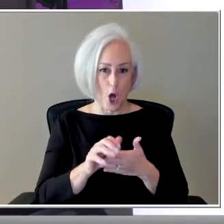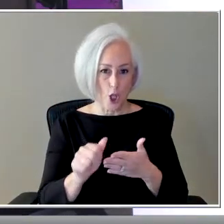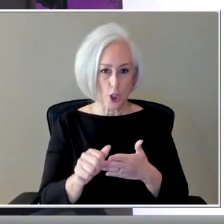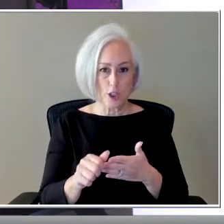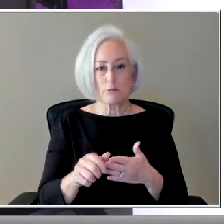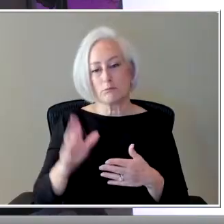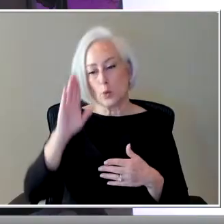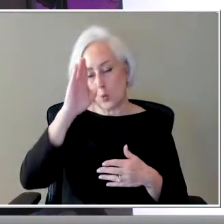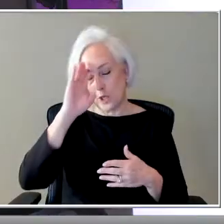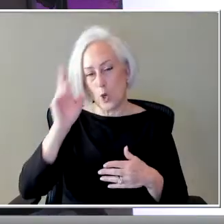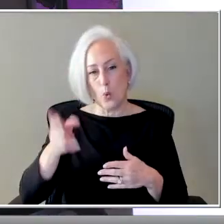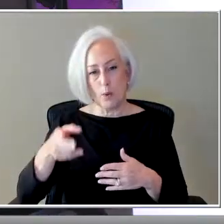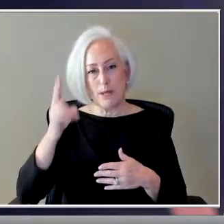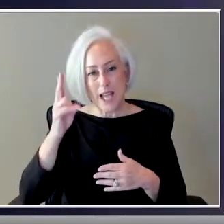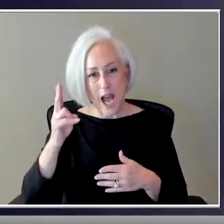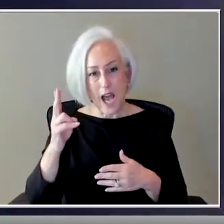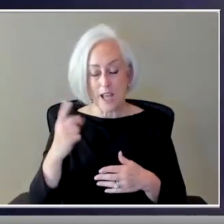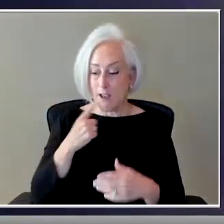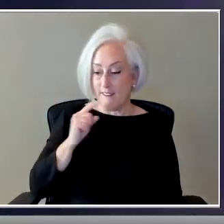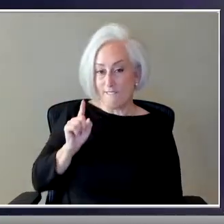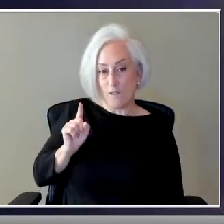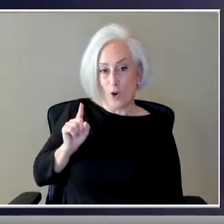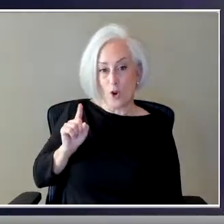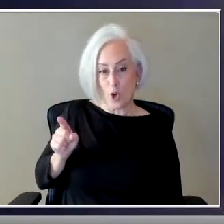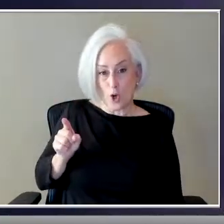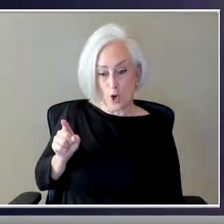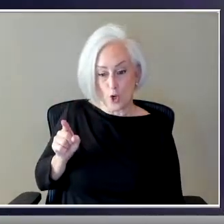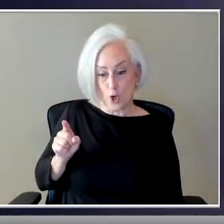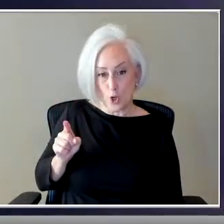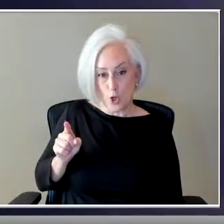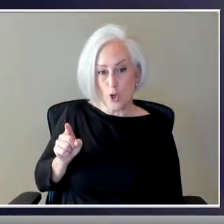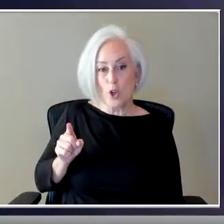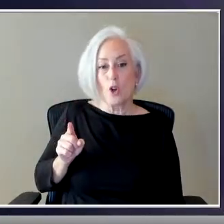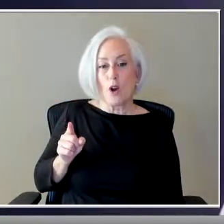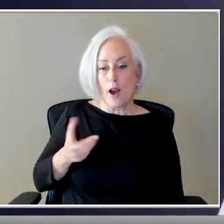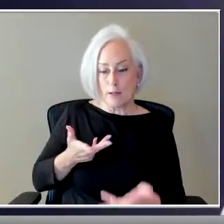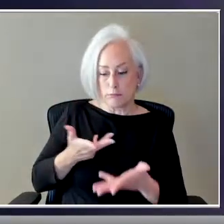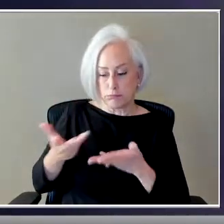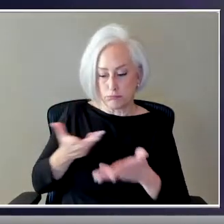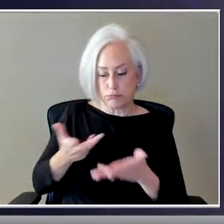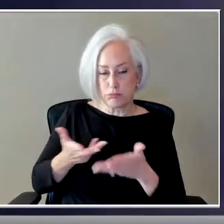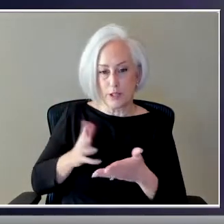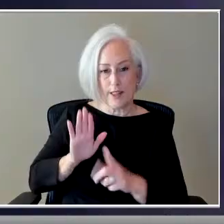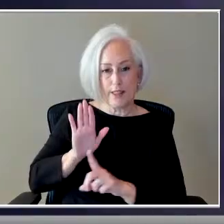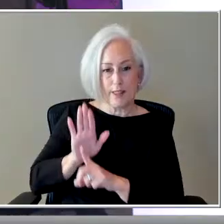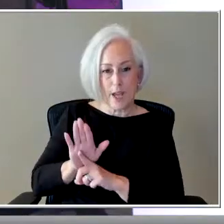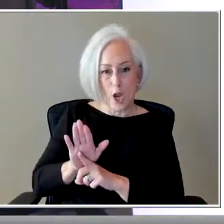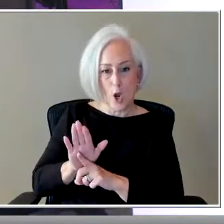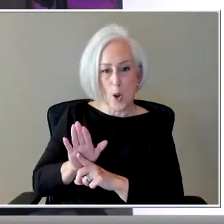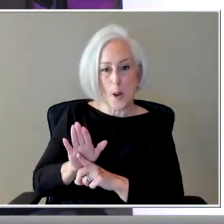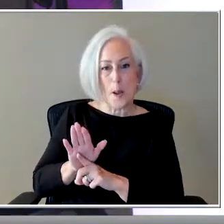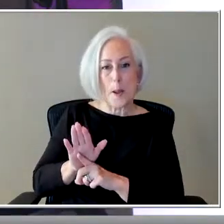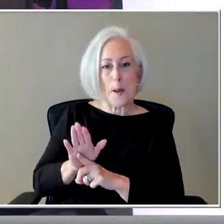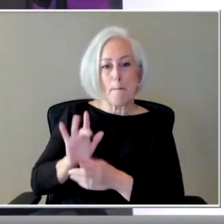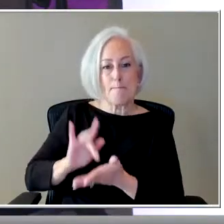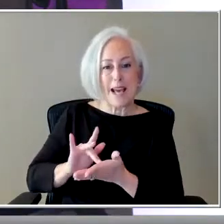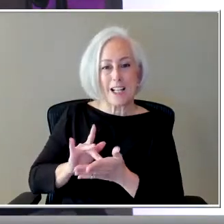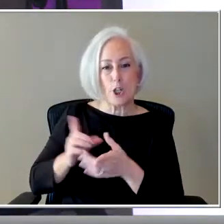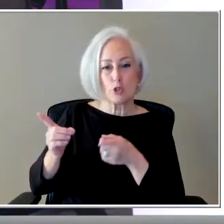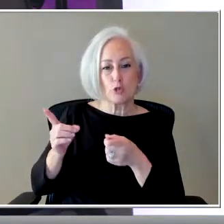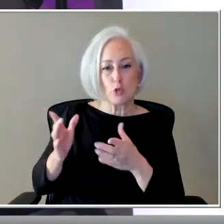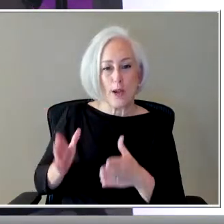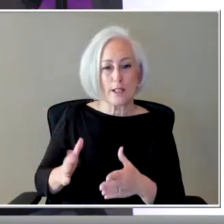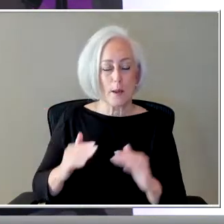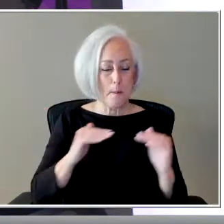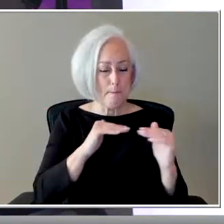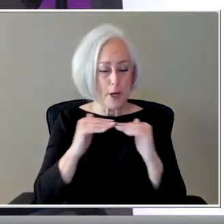covering. What was nice for her, I did a peer-to-peer with their medical director. And what does that mean for our viewers who don't know what peer-to-peer is? Peer-to-peer is when you have